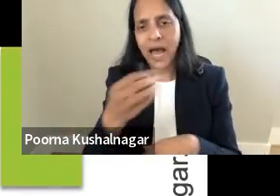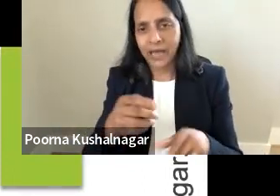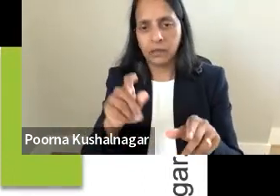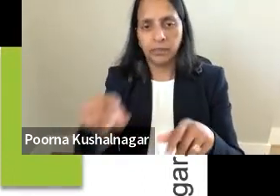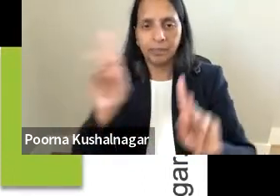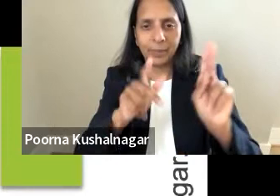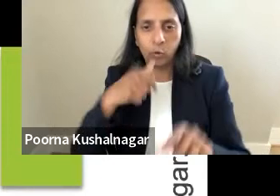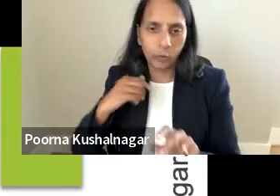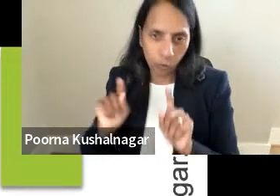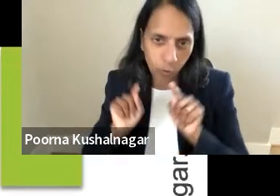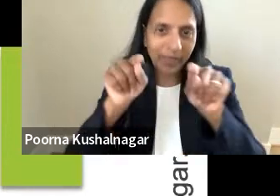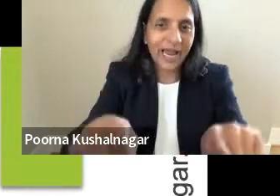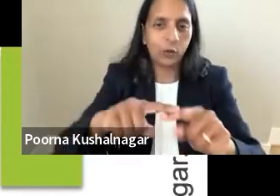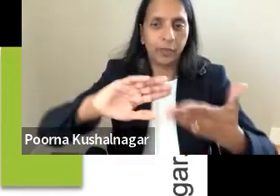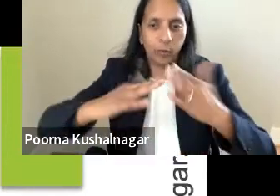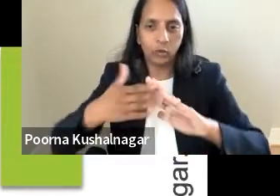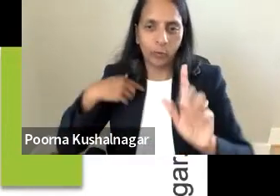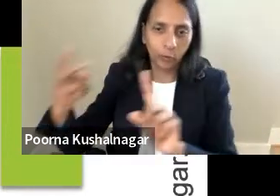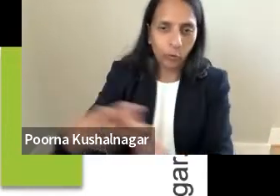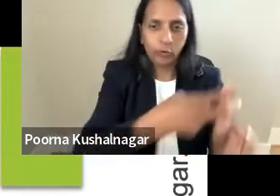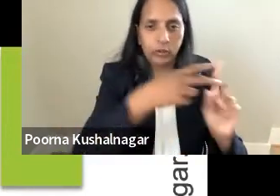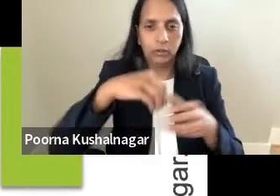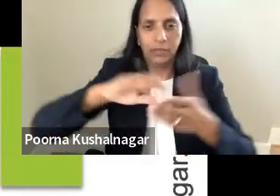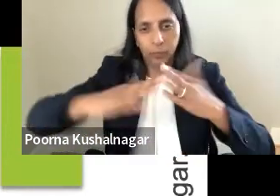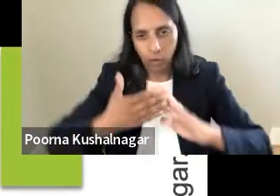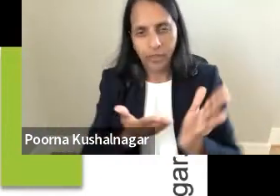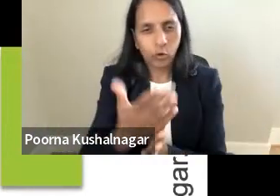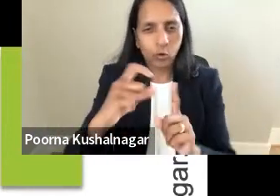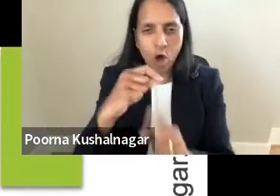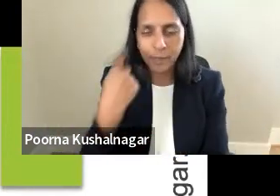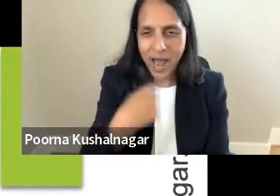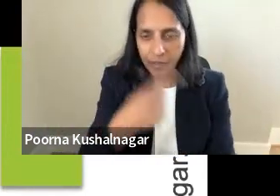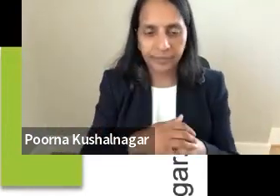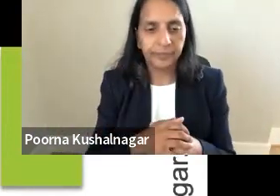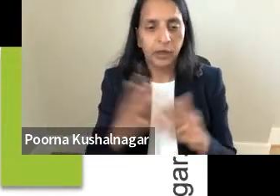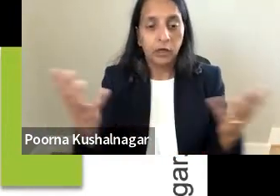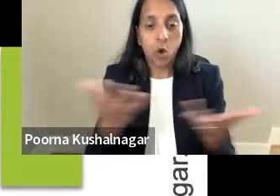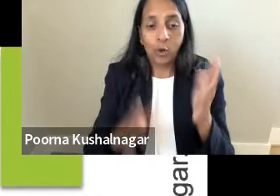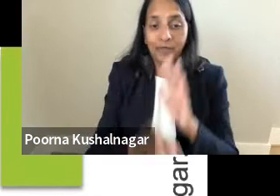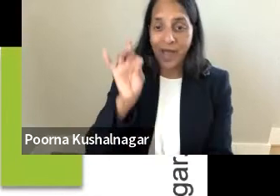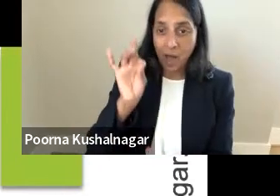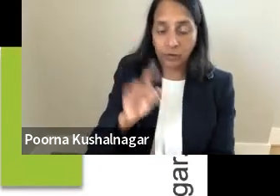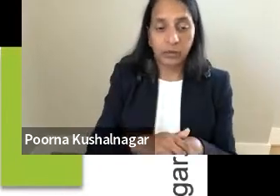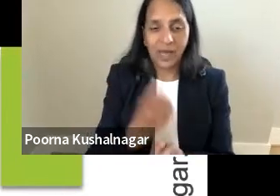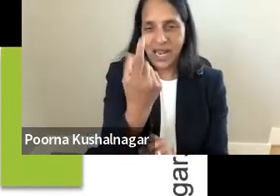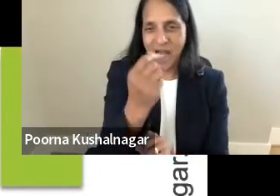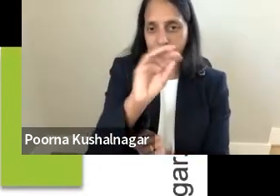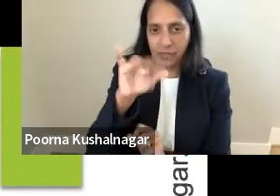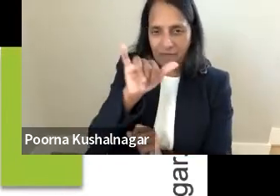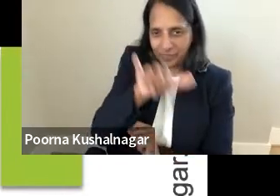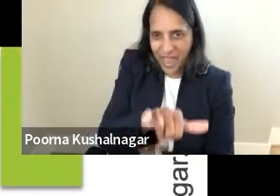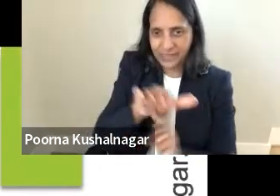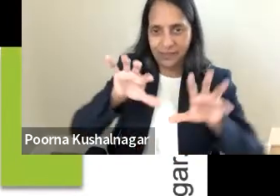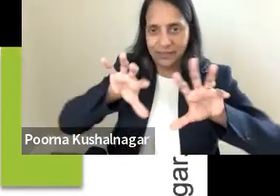randomly self-selected, relatively, and these are people there are people who we have recruited via way of